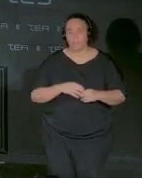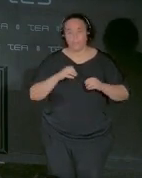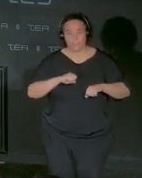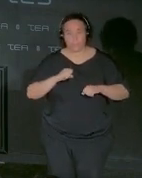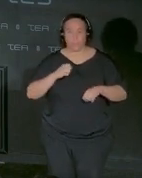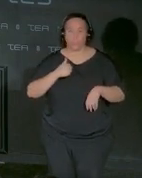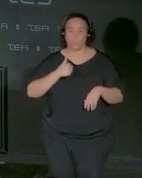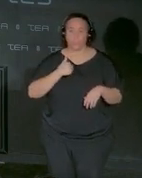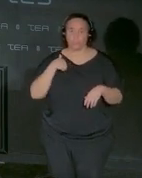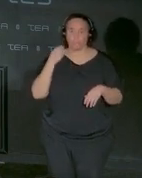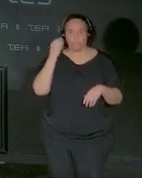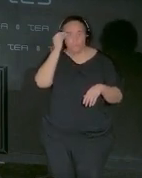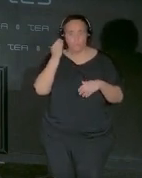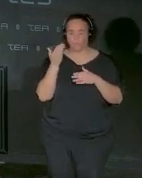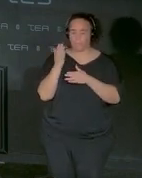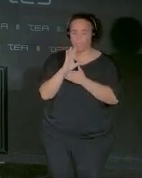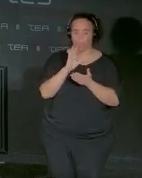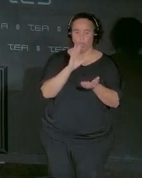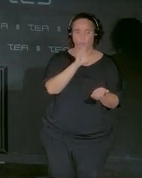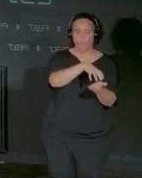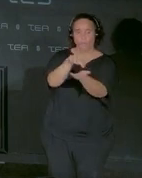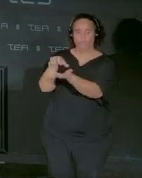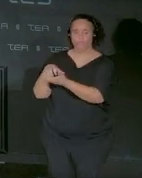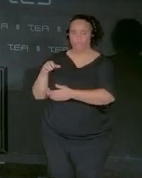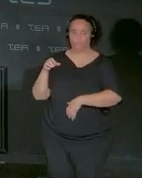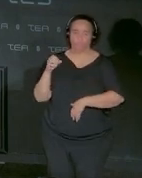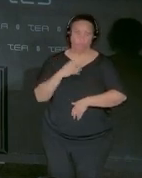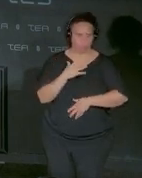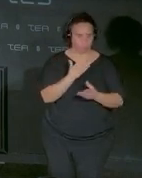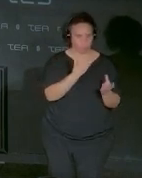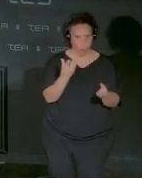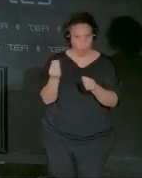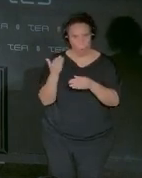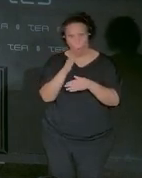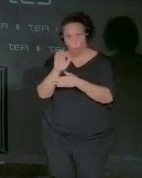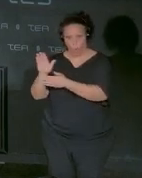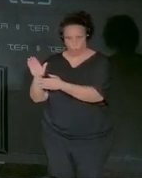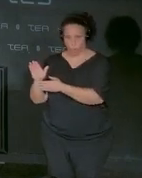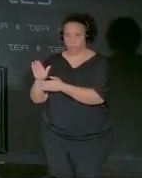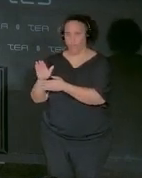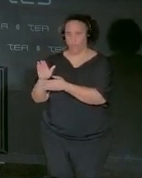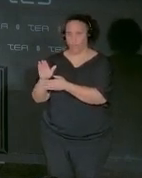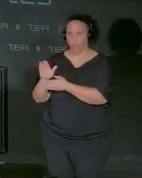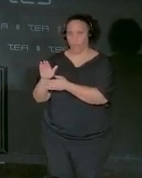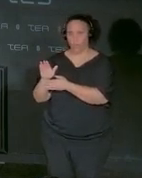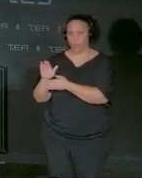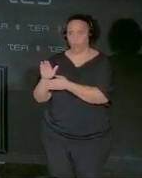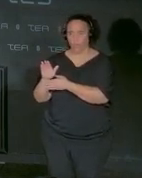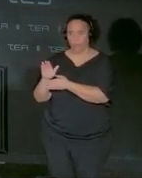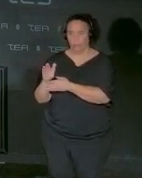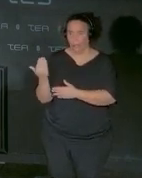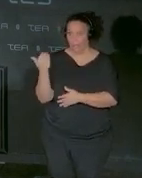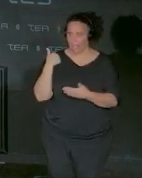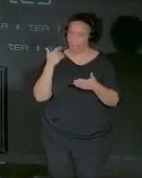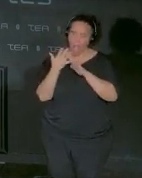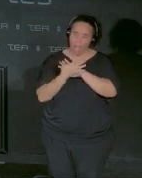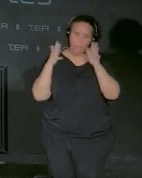recommendations yesterday, but I would like to recommend to put in a few more. I was a big fan of what Youri said